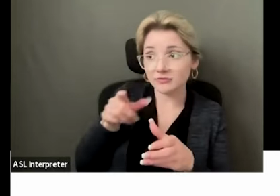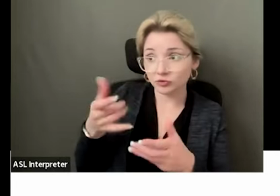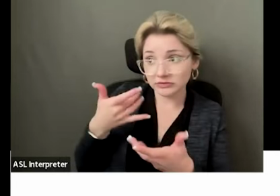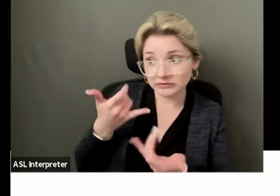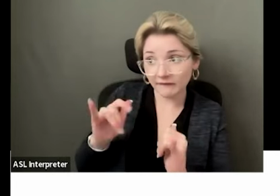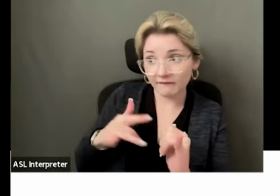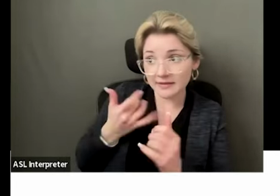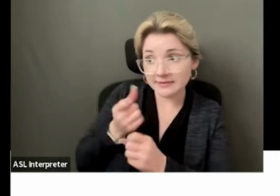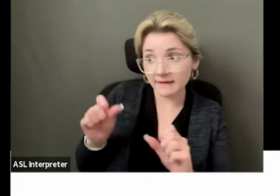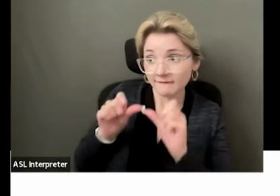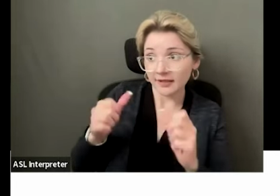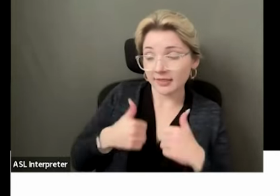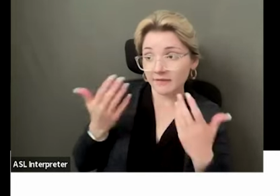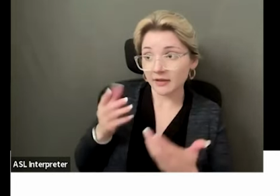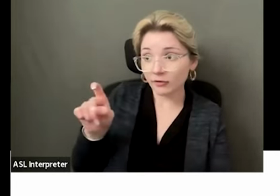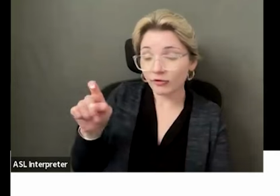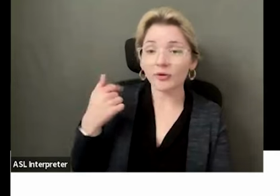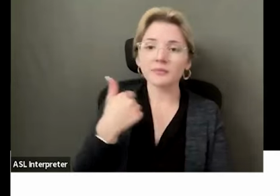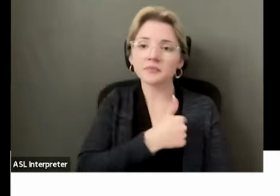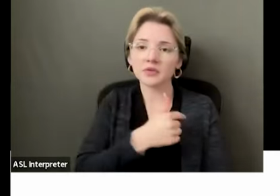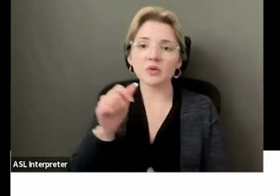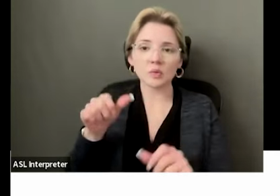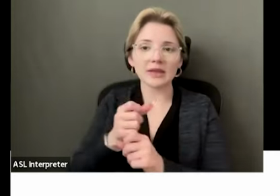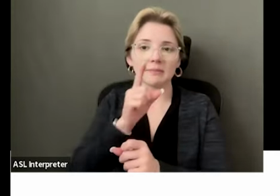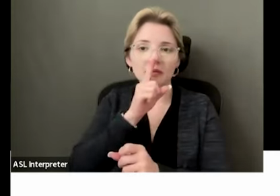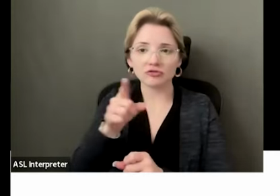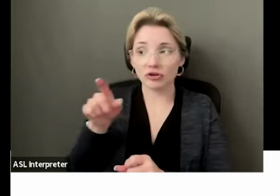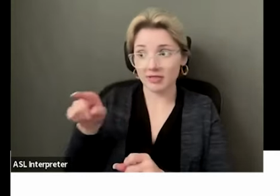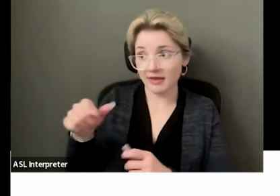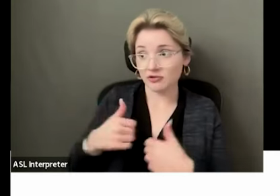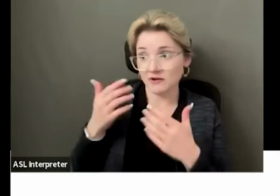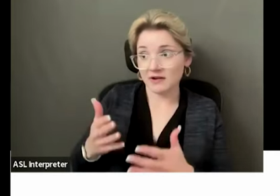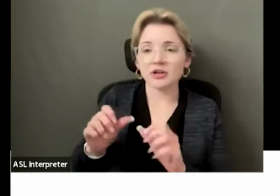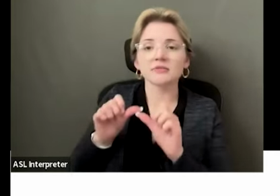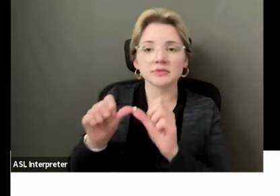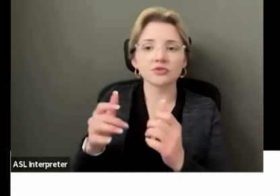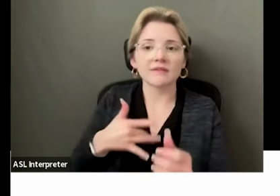housing provider can work with to help make that survivor continue to feel comfortable there.